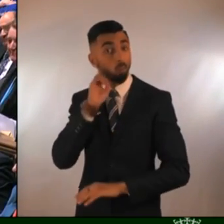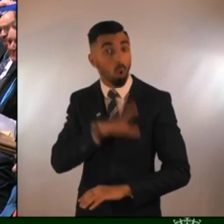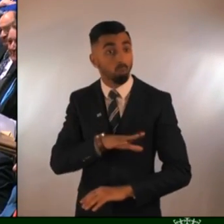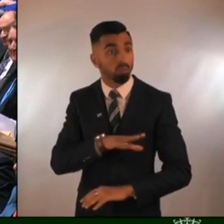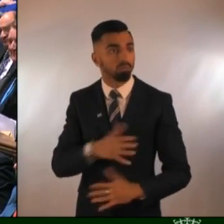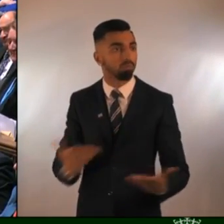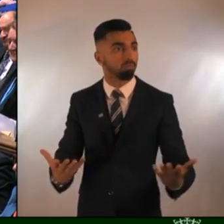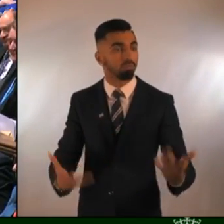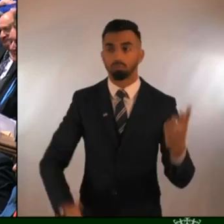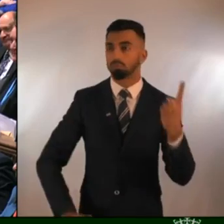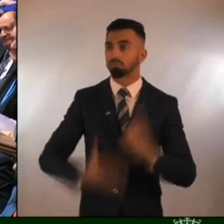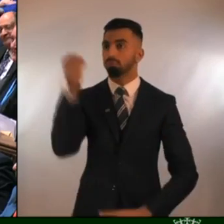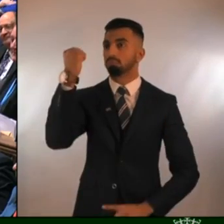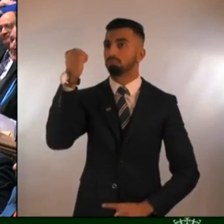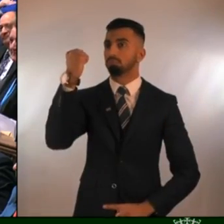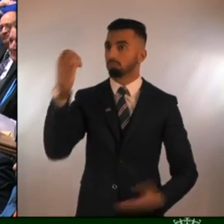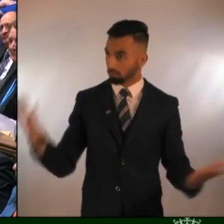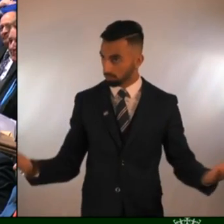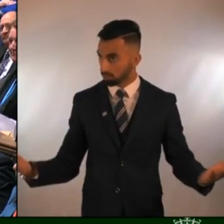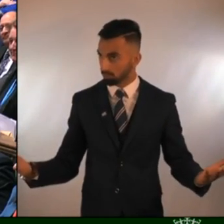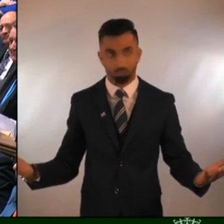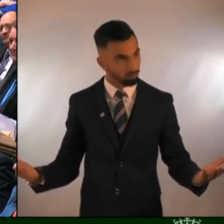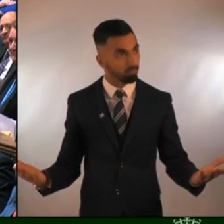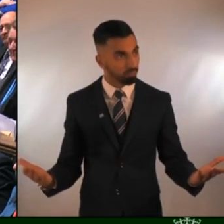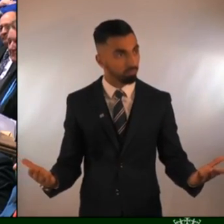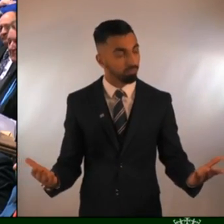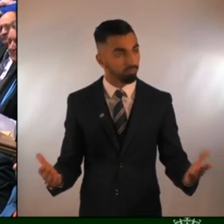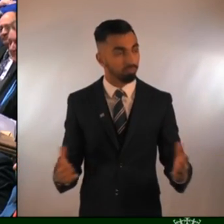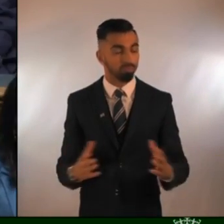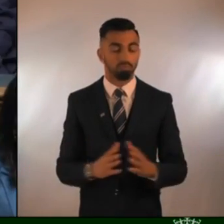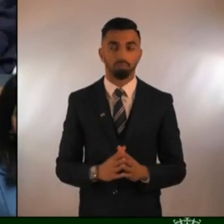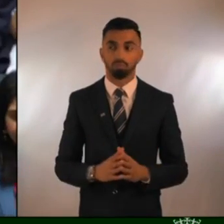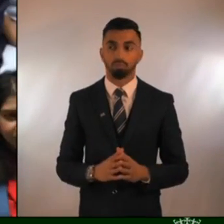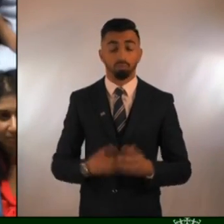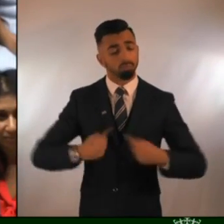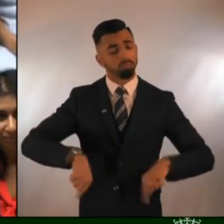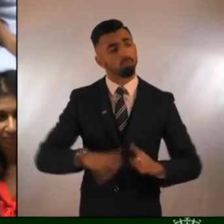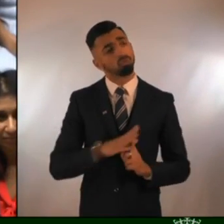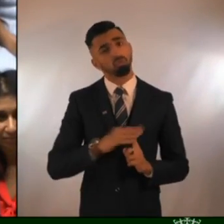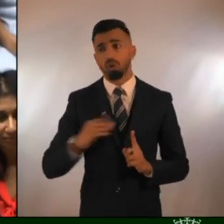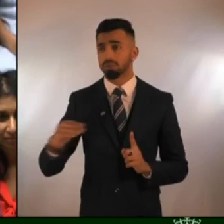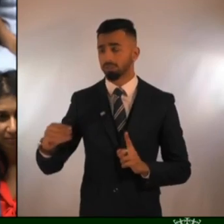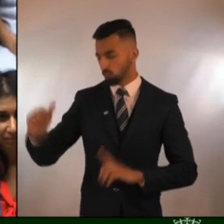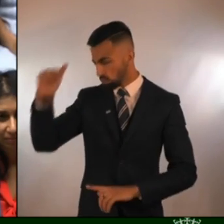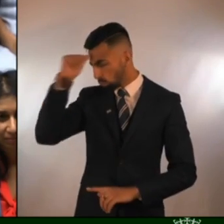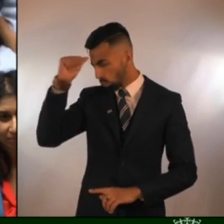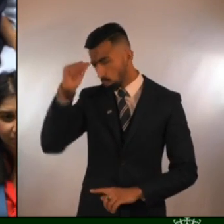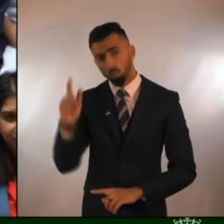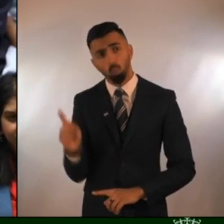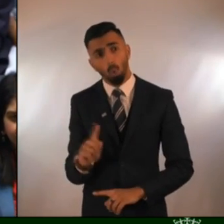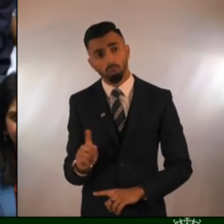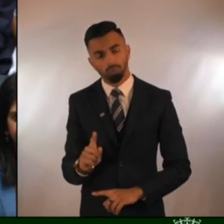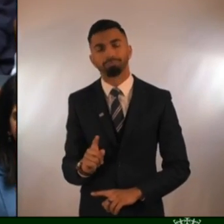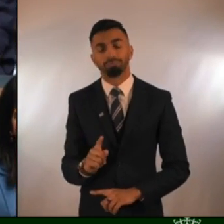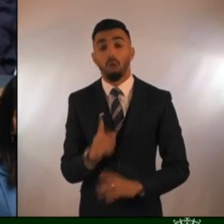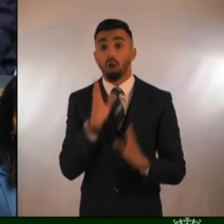Yeah! Madam Deputy Speaker, as Conservatives, we know that to put more money in people's pockets, we need a thriving private sector. That